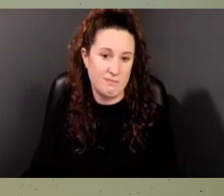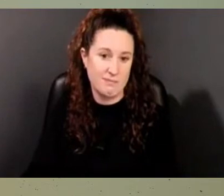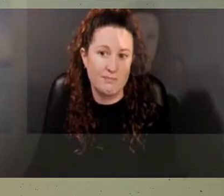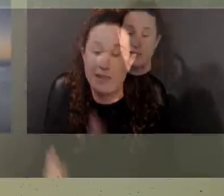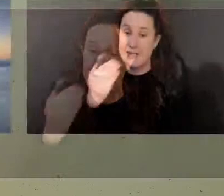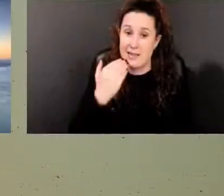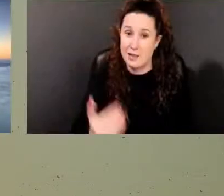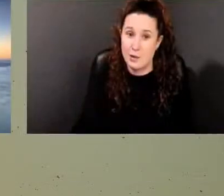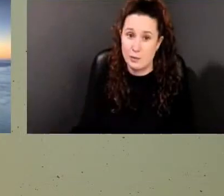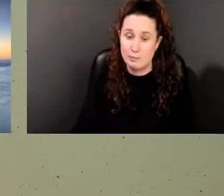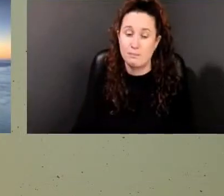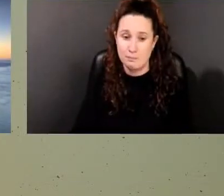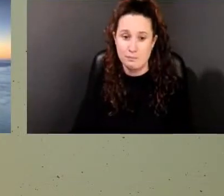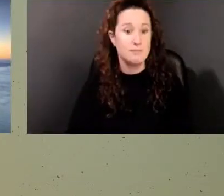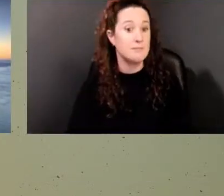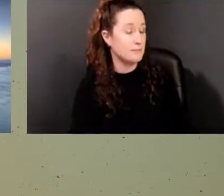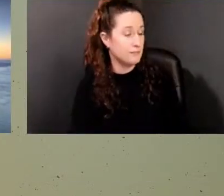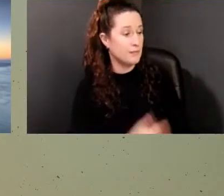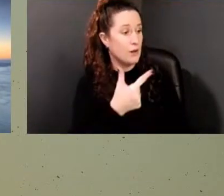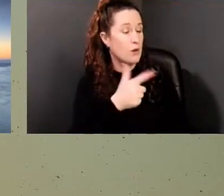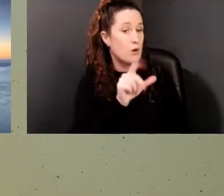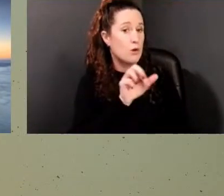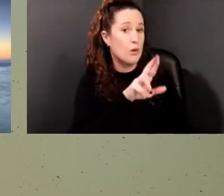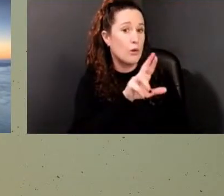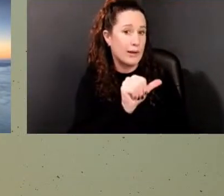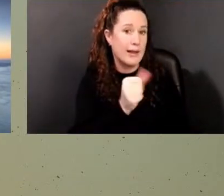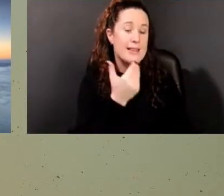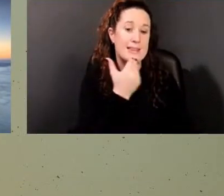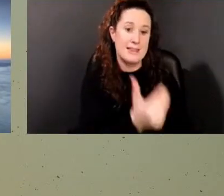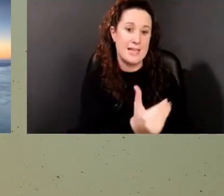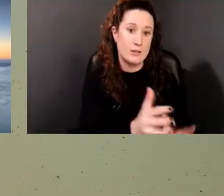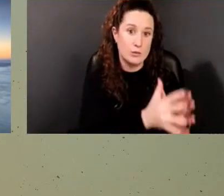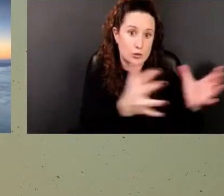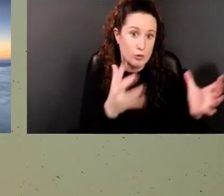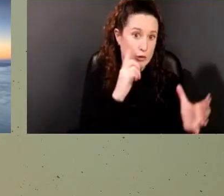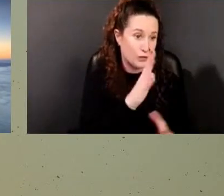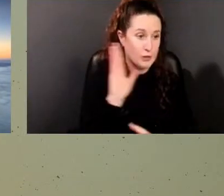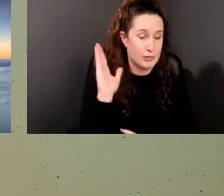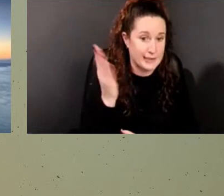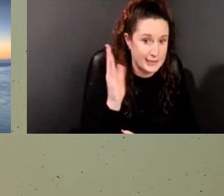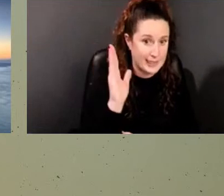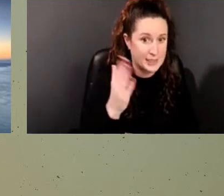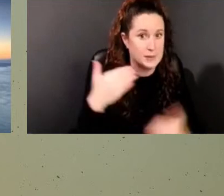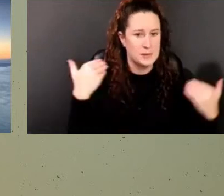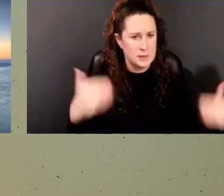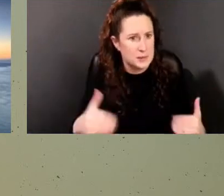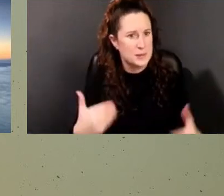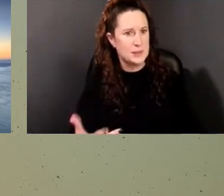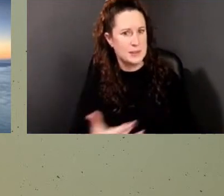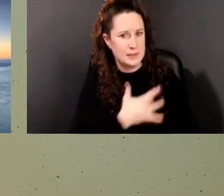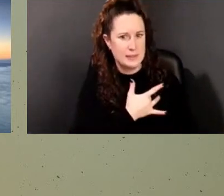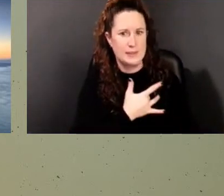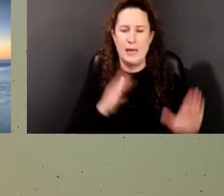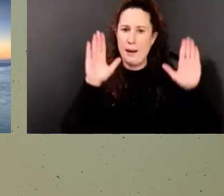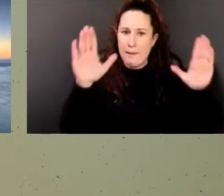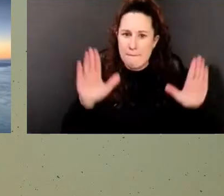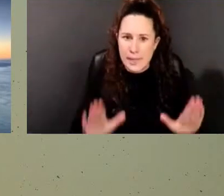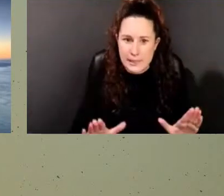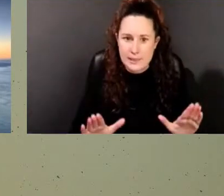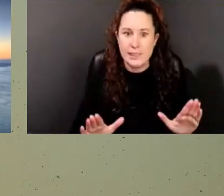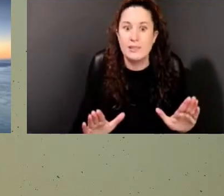Gloria, thank you very much for that presentation. Really amazing, very